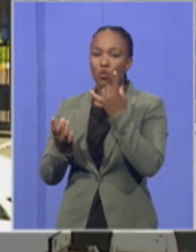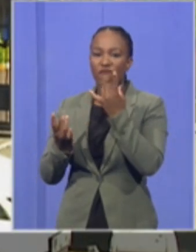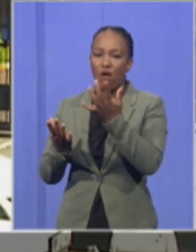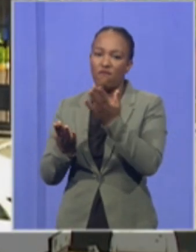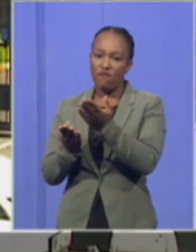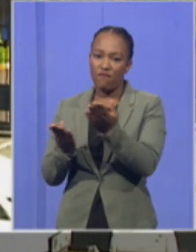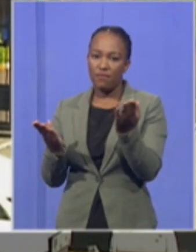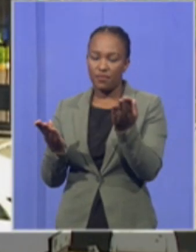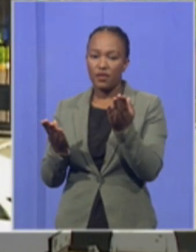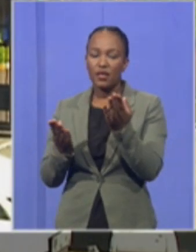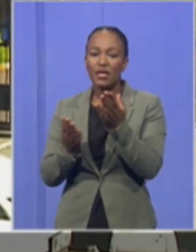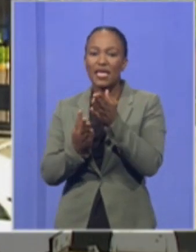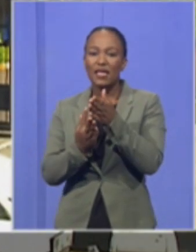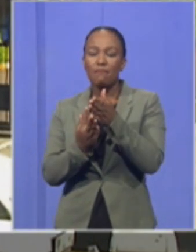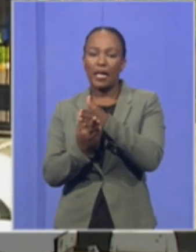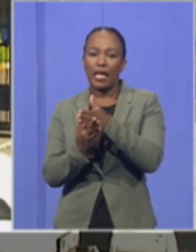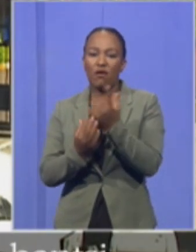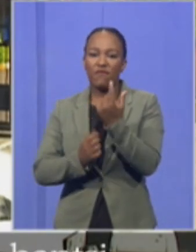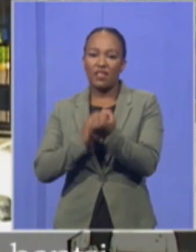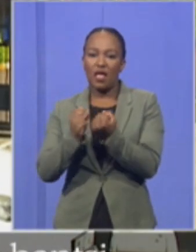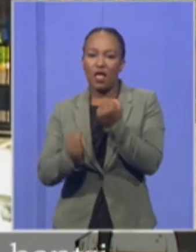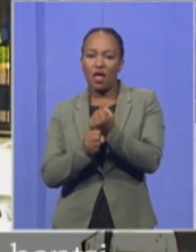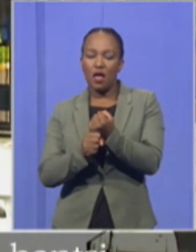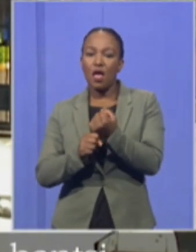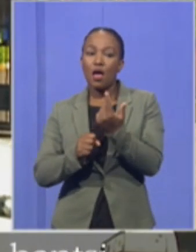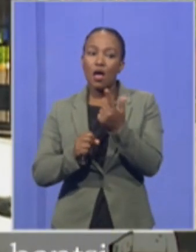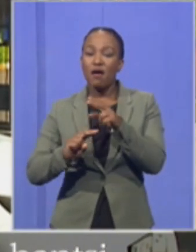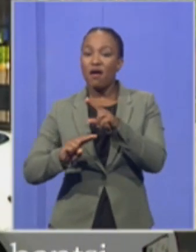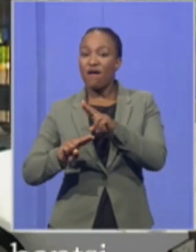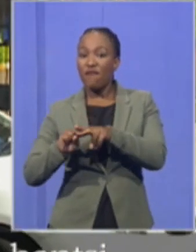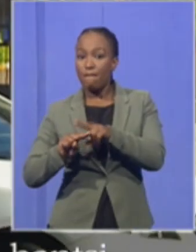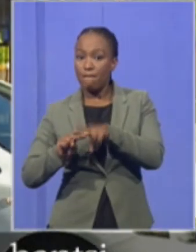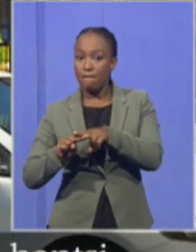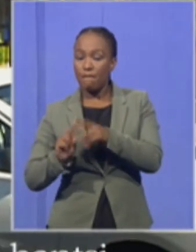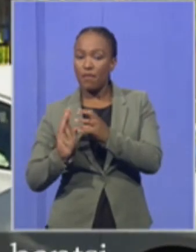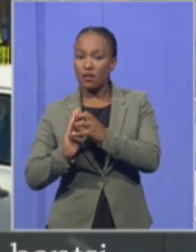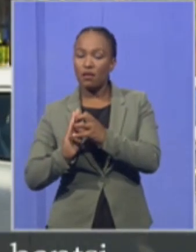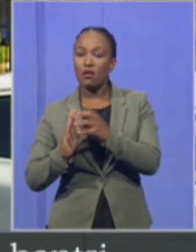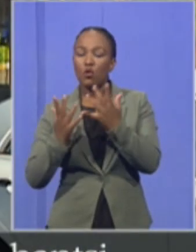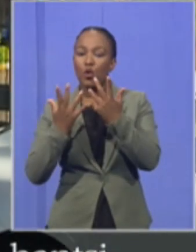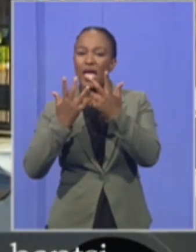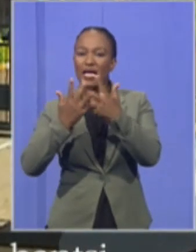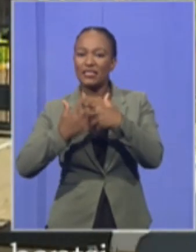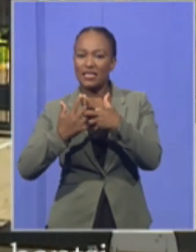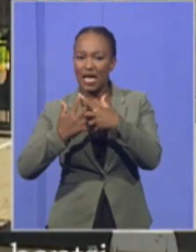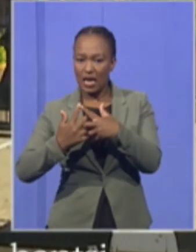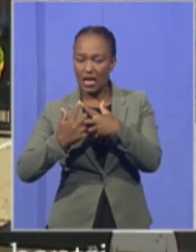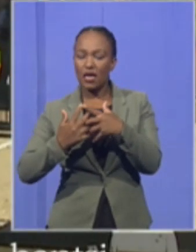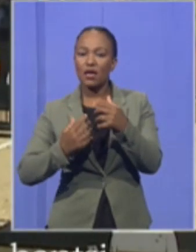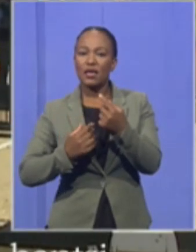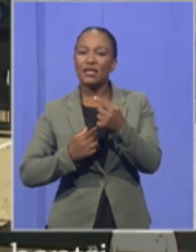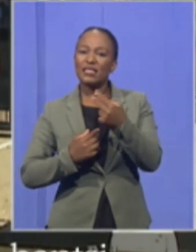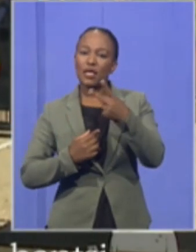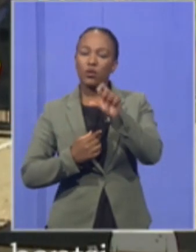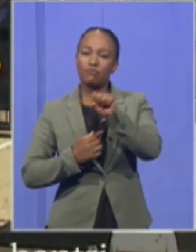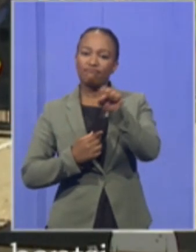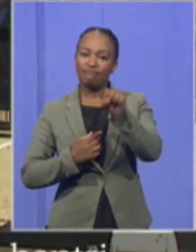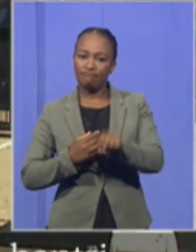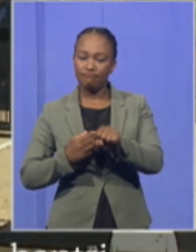intakes during the year. For instance, around February we'll be having the intake for engineering studies second trimester, and then again around May we'll